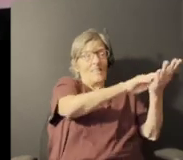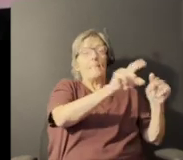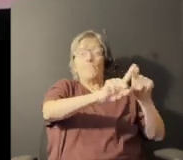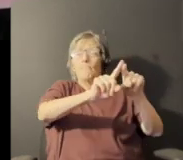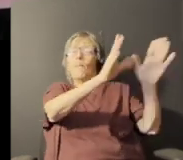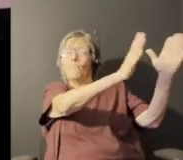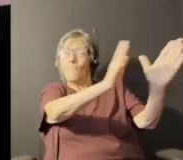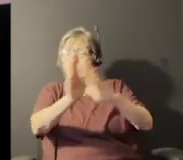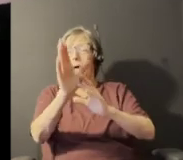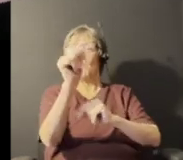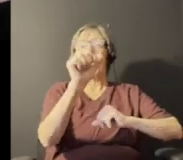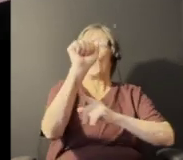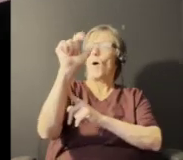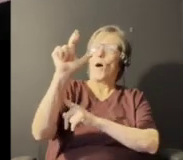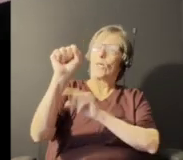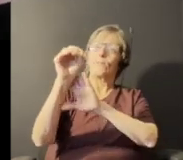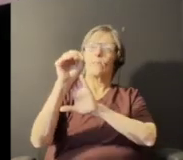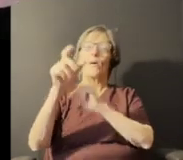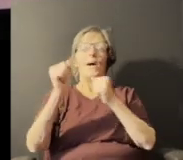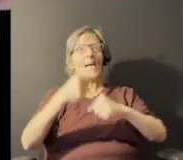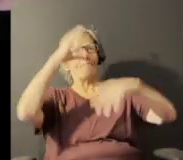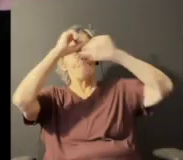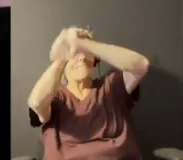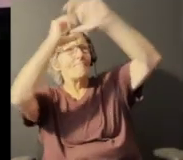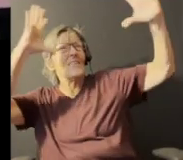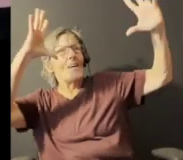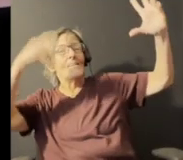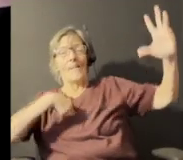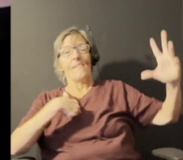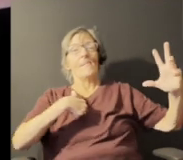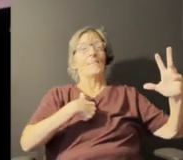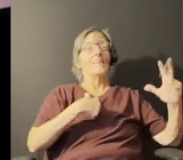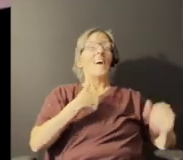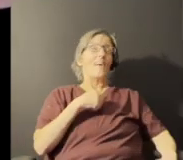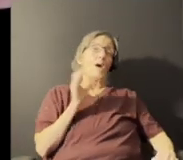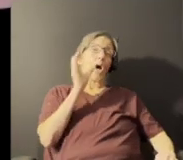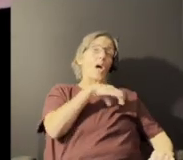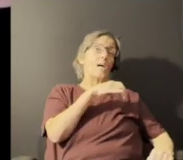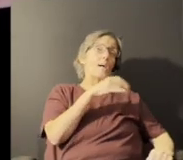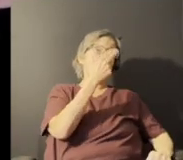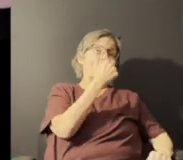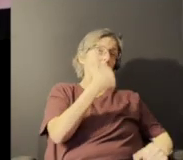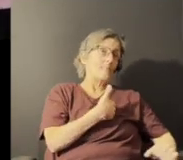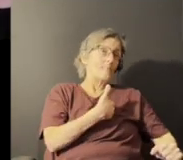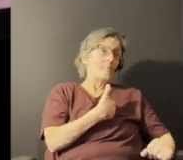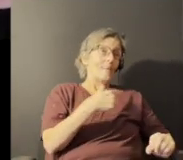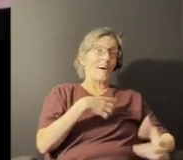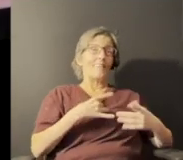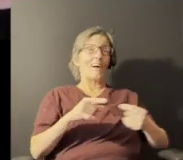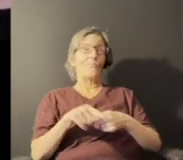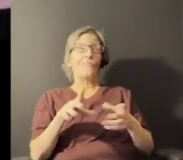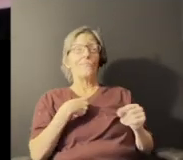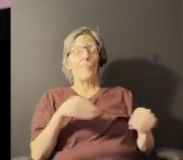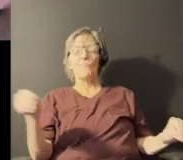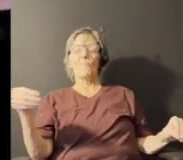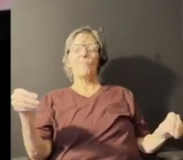in many regards, but then also conceptual. I have an odd sense of humor. And so I like to sort of, you